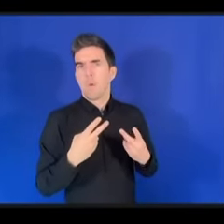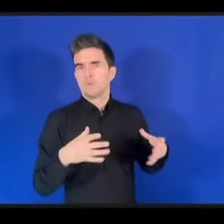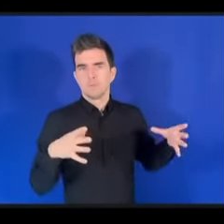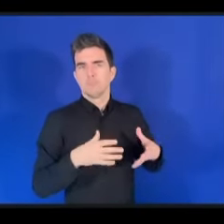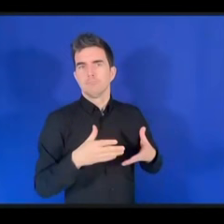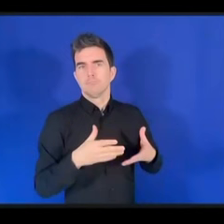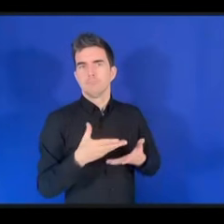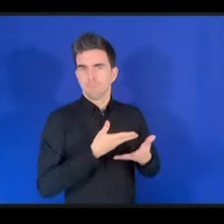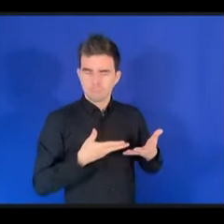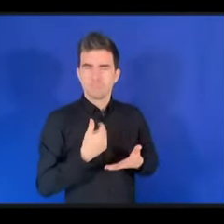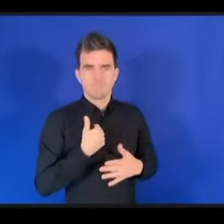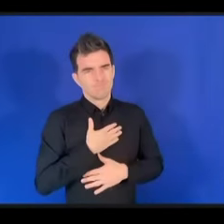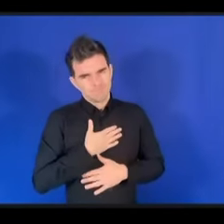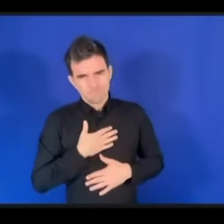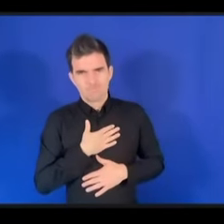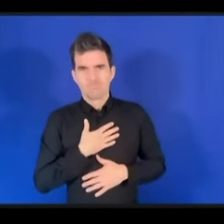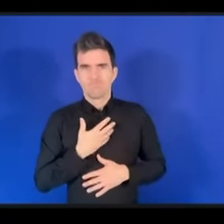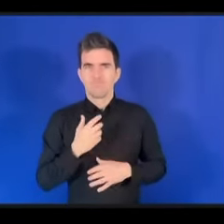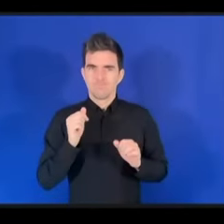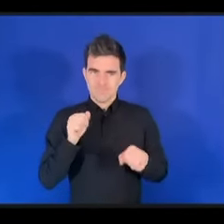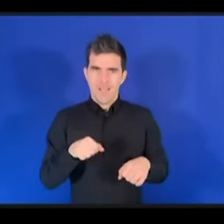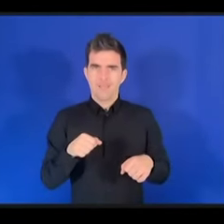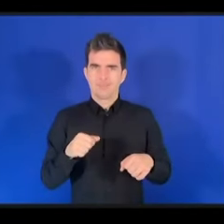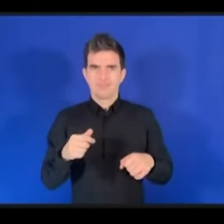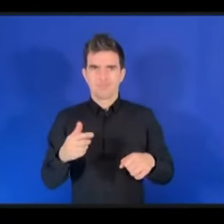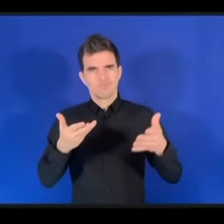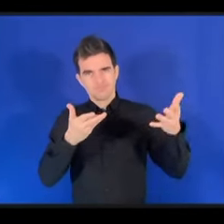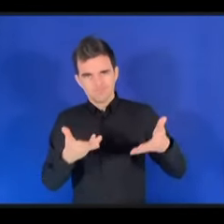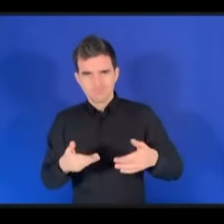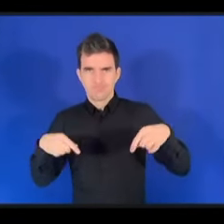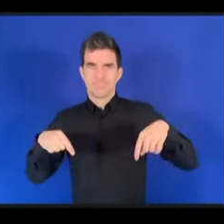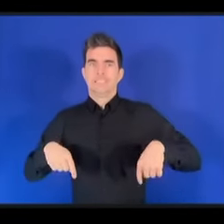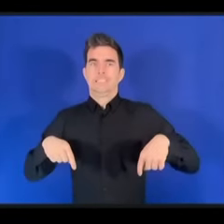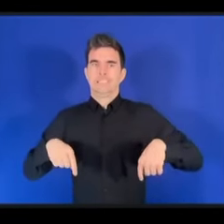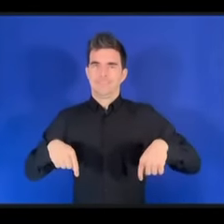cybersecurity, AI, and emerging technology in addition to